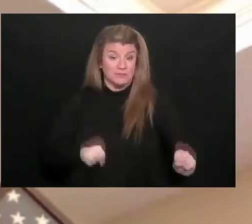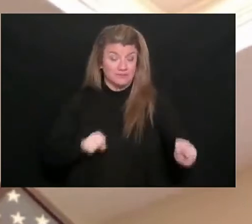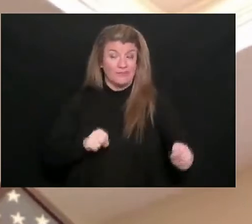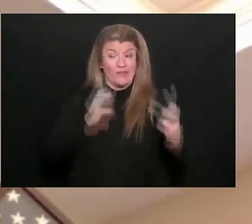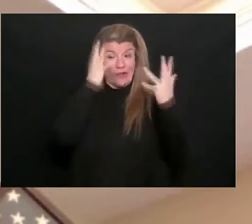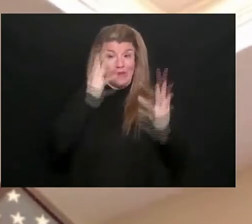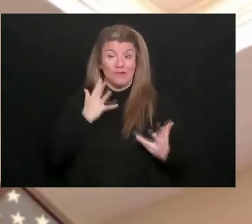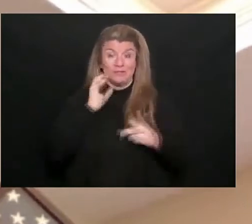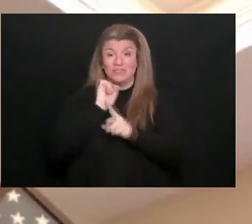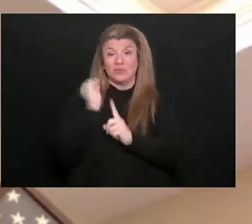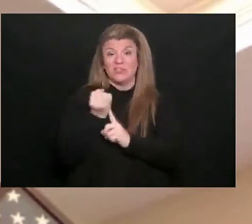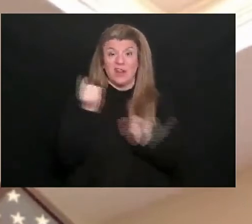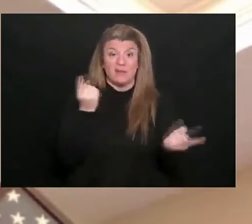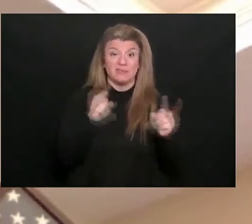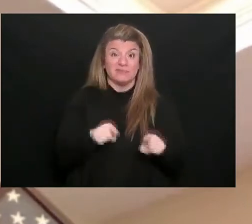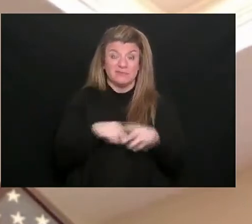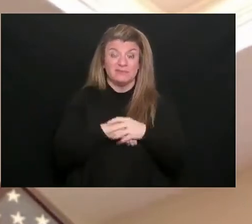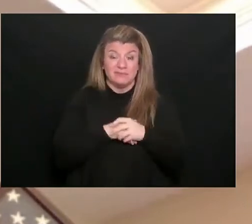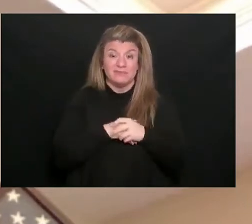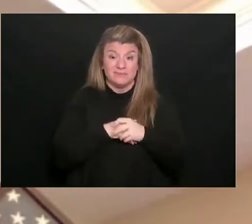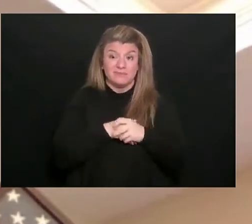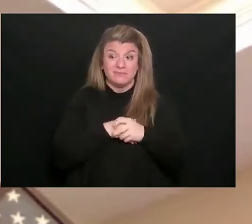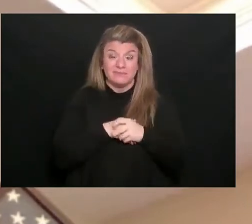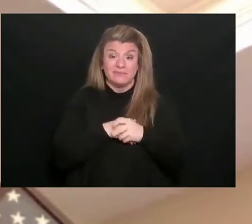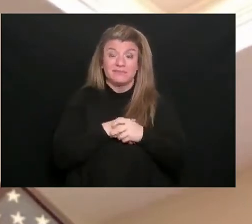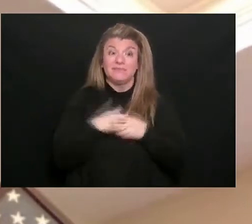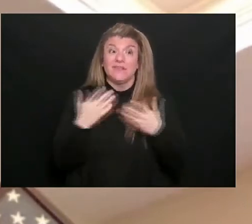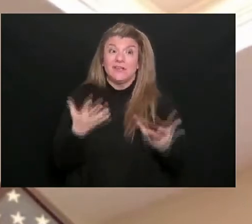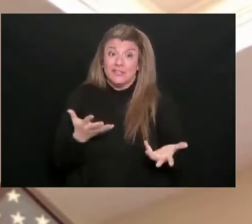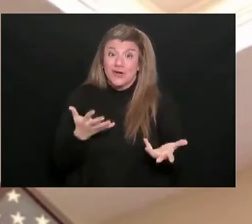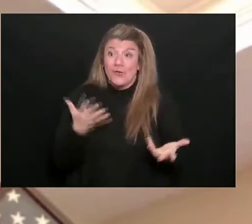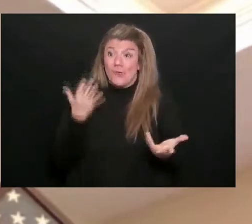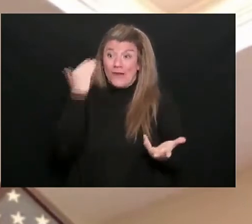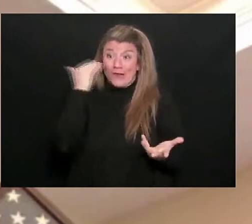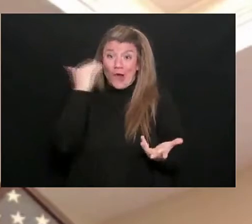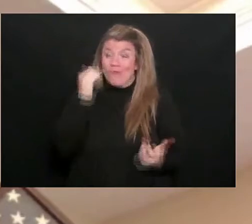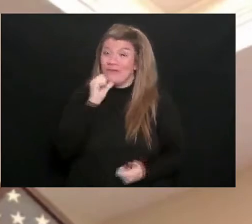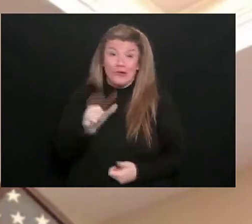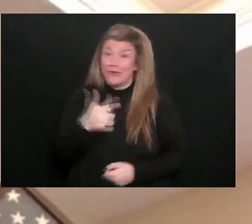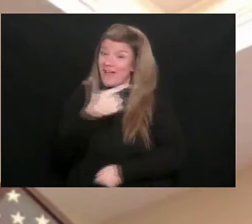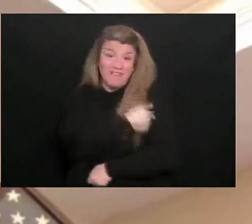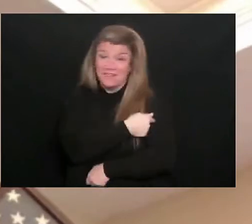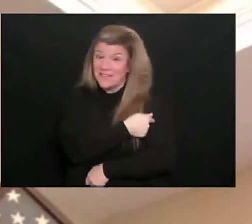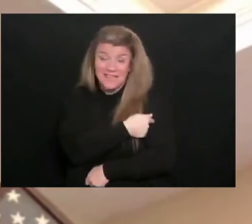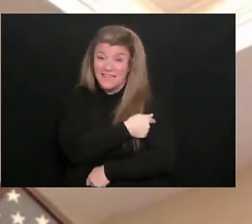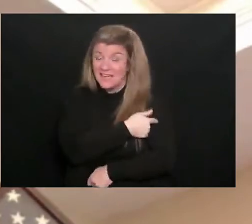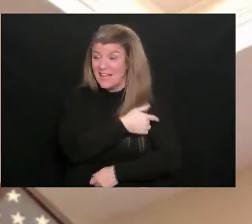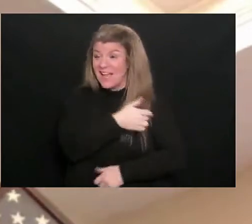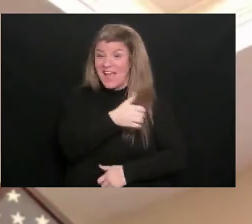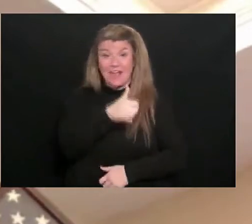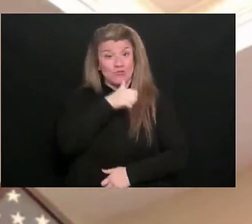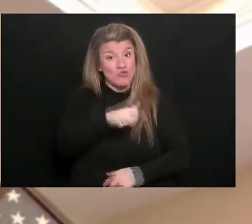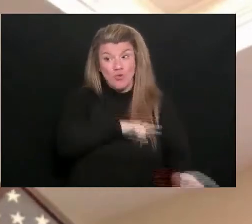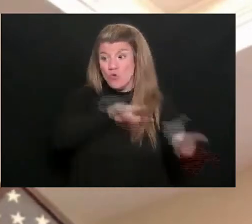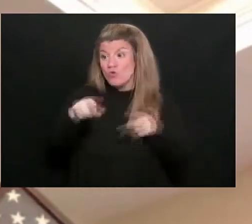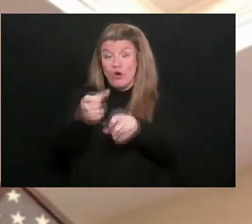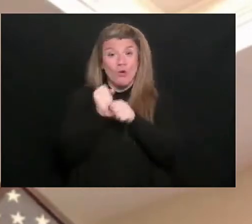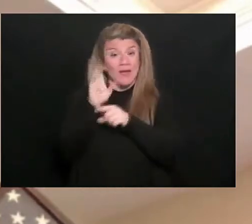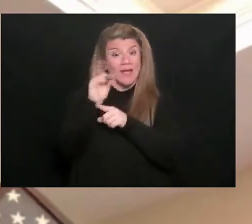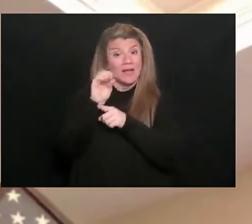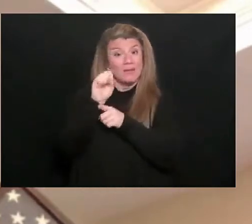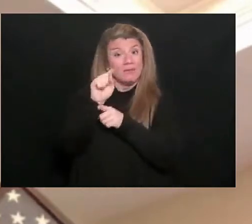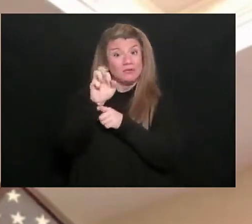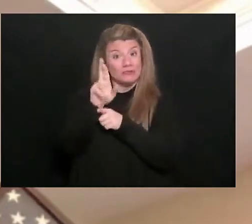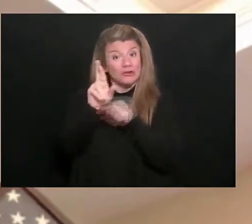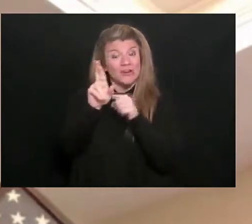unfortunate circumstances are that those who are unvaccinated and those who don't get the booster dose are